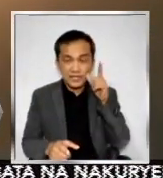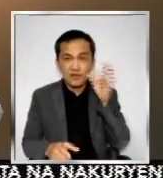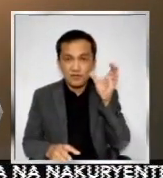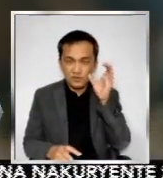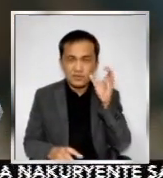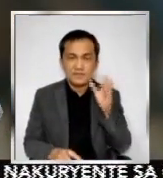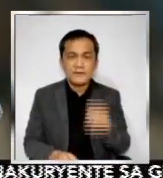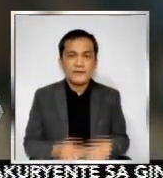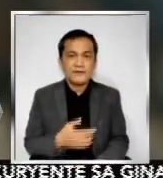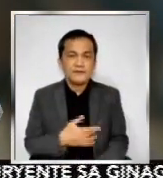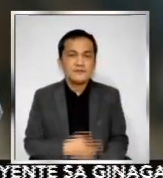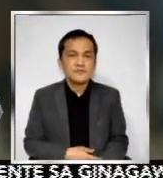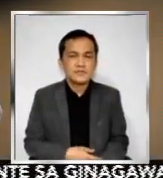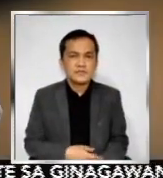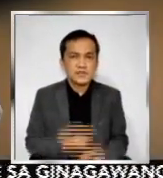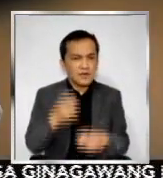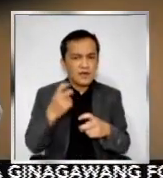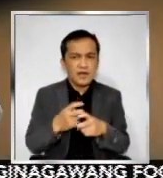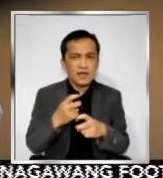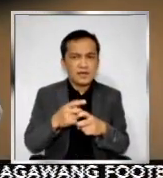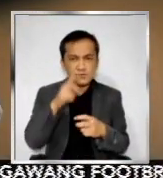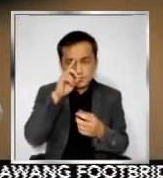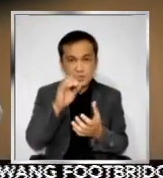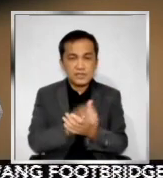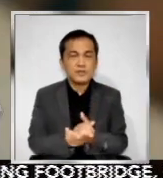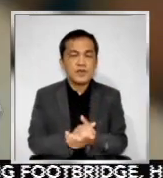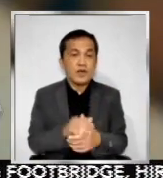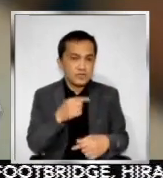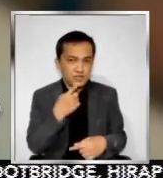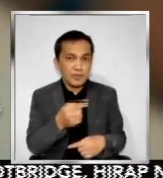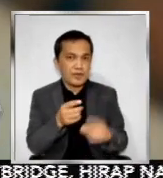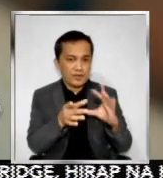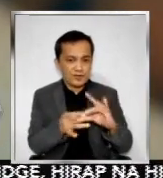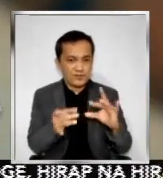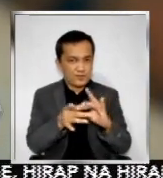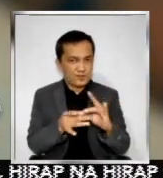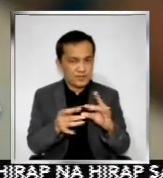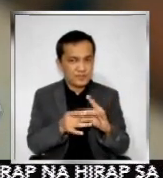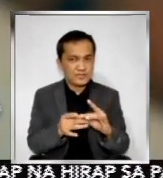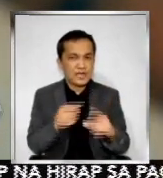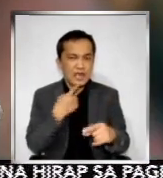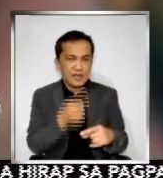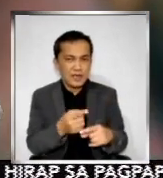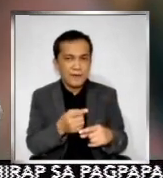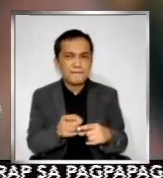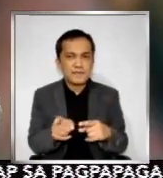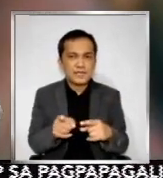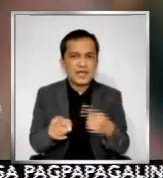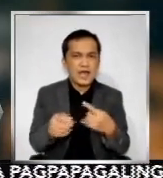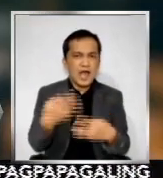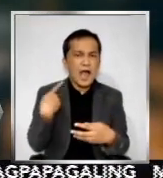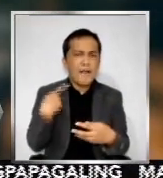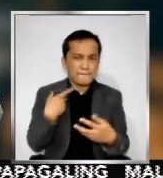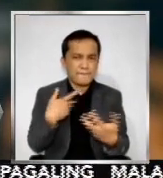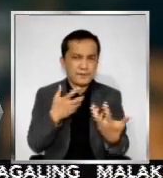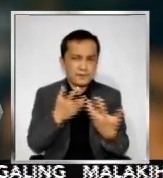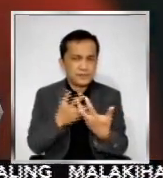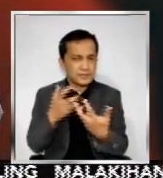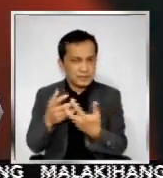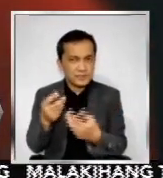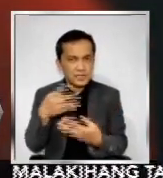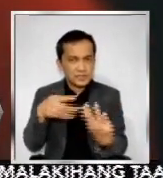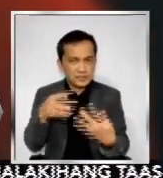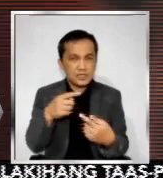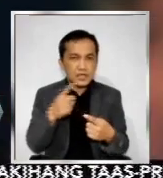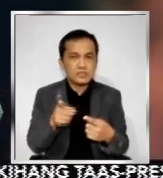It's hard to believe. Ikinuwento nila na sepunks na raw sila sa isa't isa ngayon dahil ang third installment ng